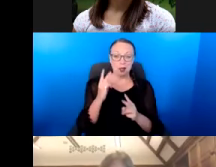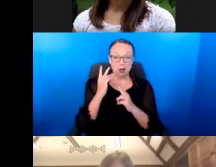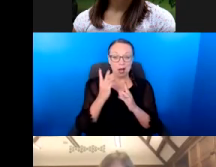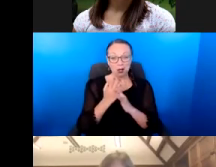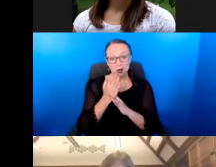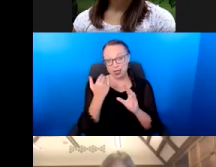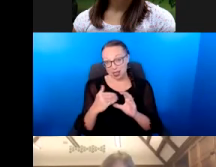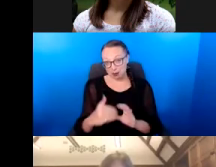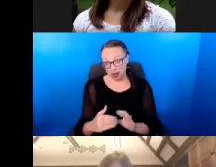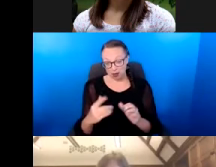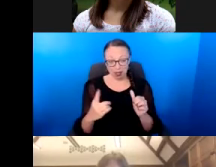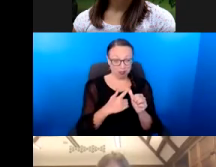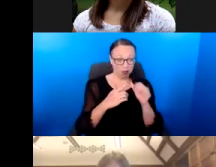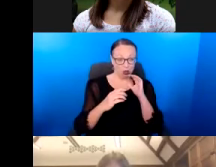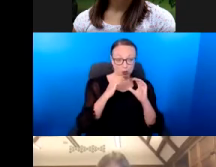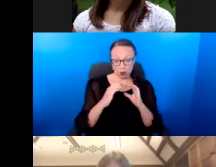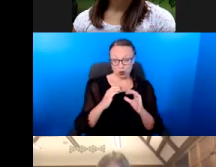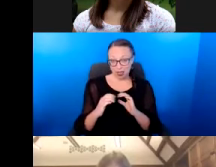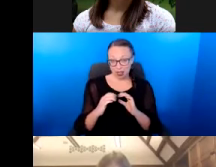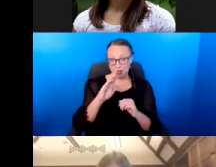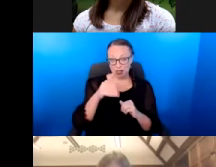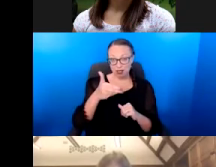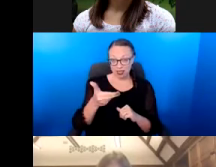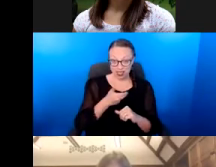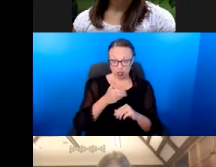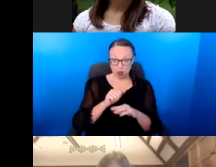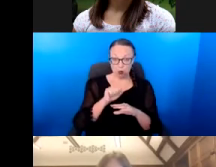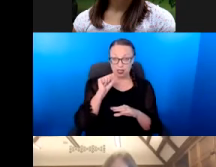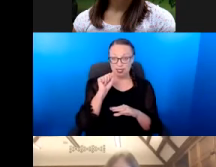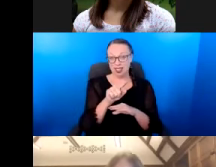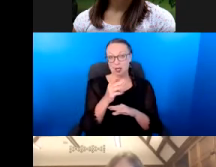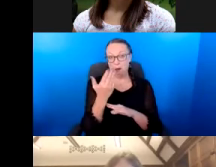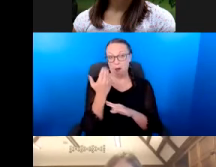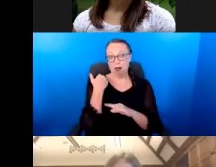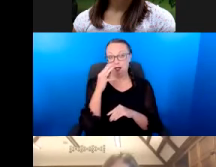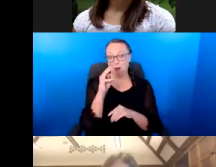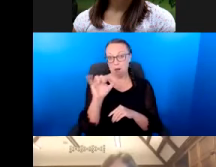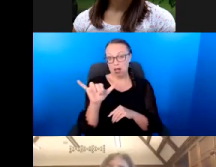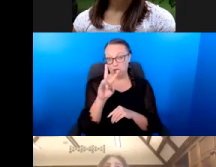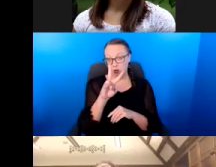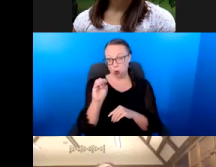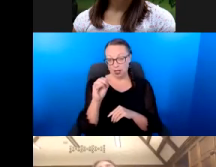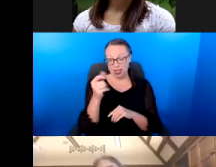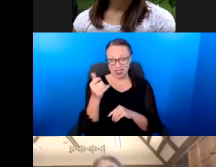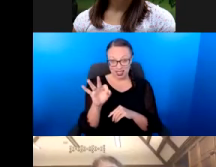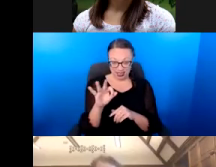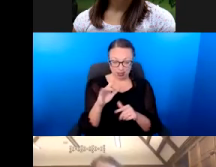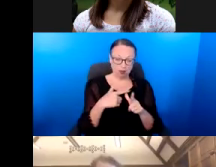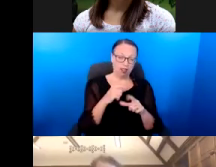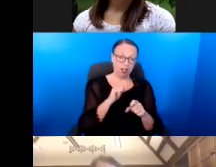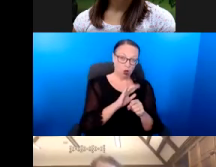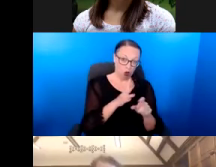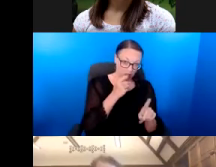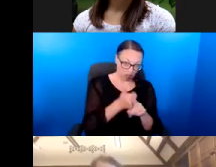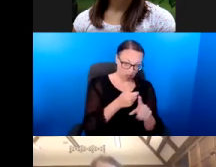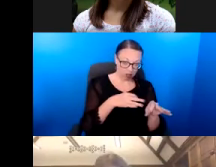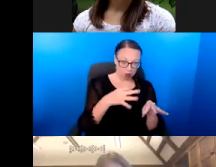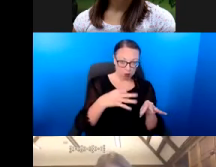the first communication of the invitation went out to him back in May of 2019. Then, of course, COVID hit. We had to